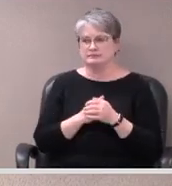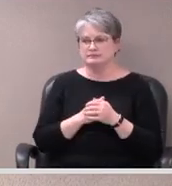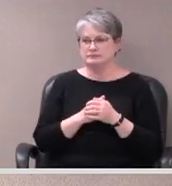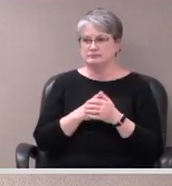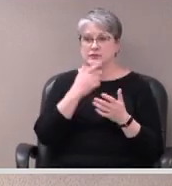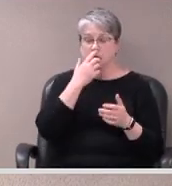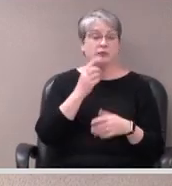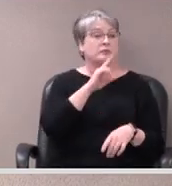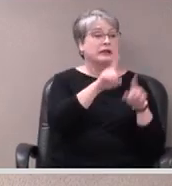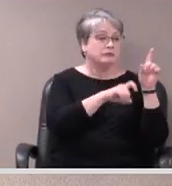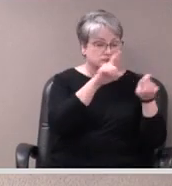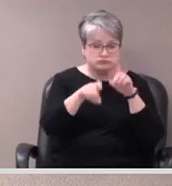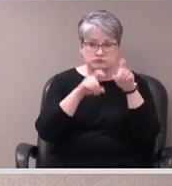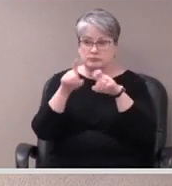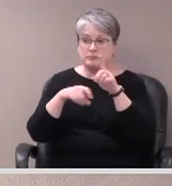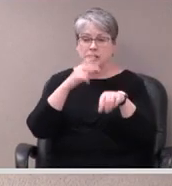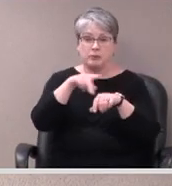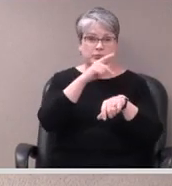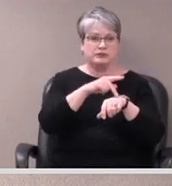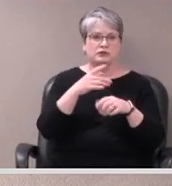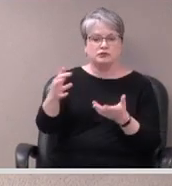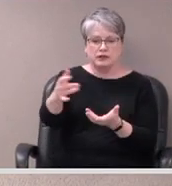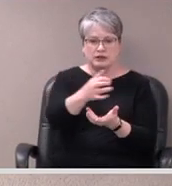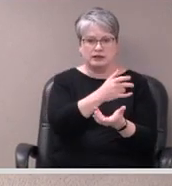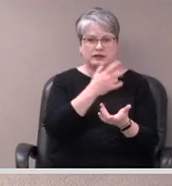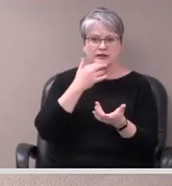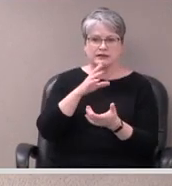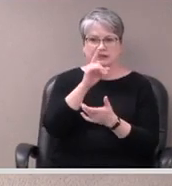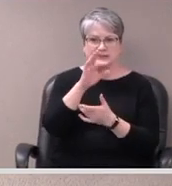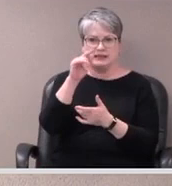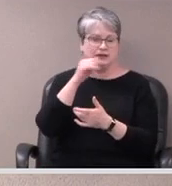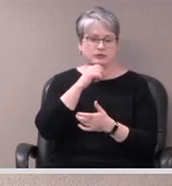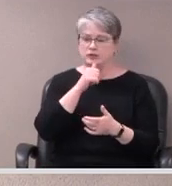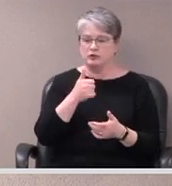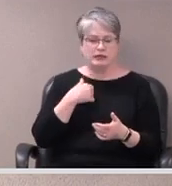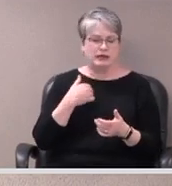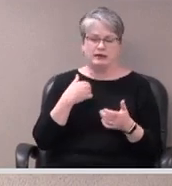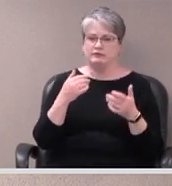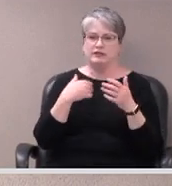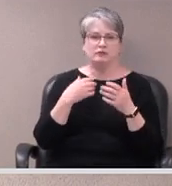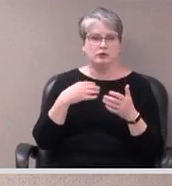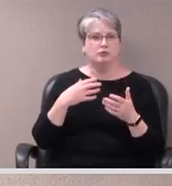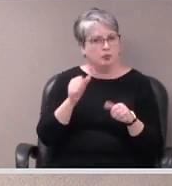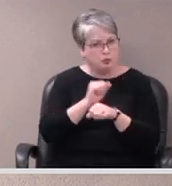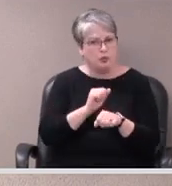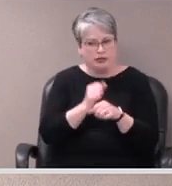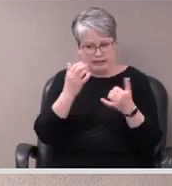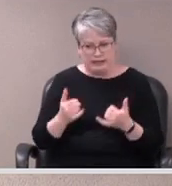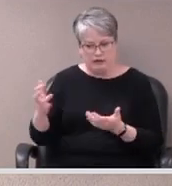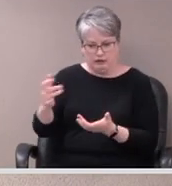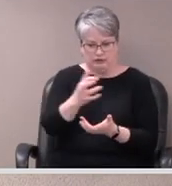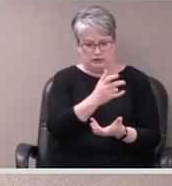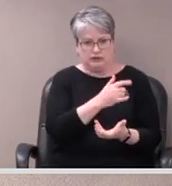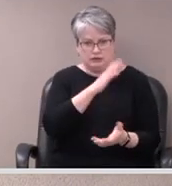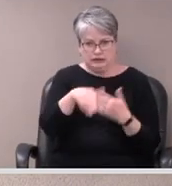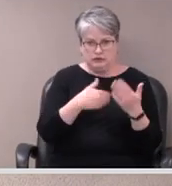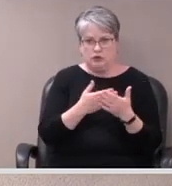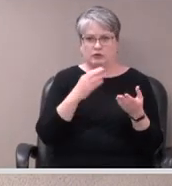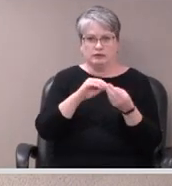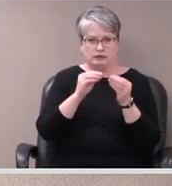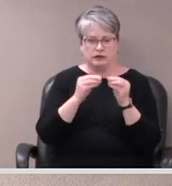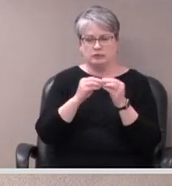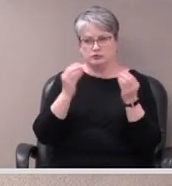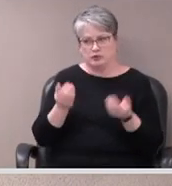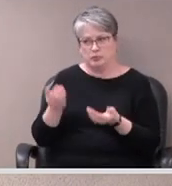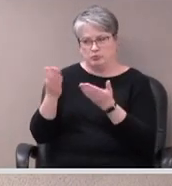out asking our principals, collecting that data. I mean, we don't have a database on that, but we're working to collect all of that data so we can present that to you.